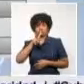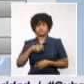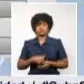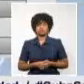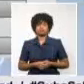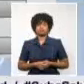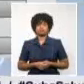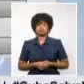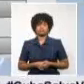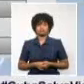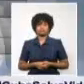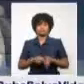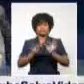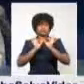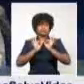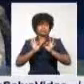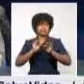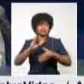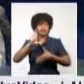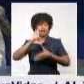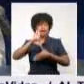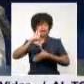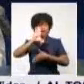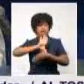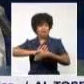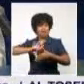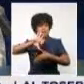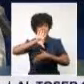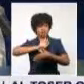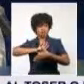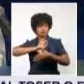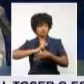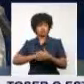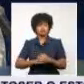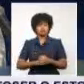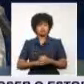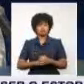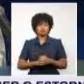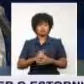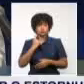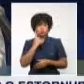region, the Americas, it confirmed yesterday